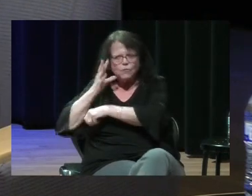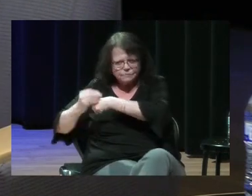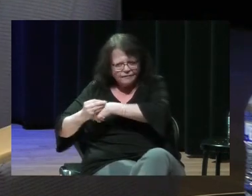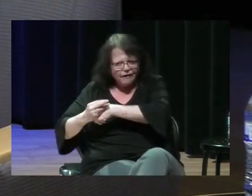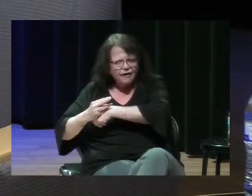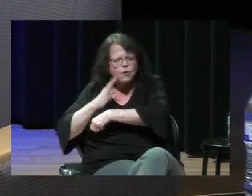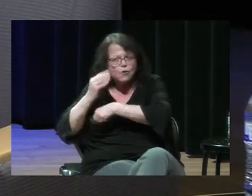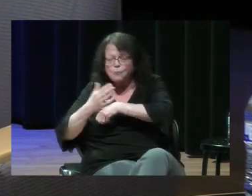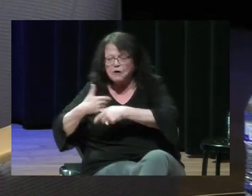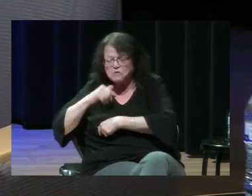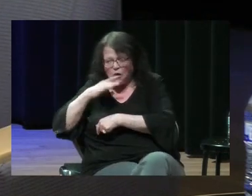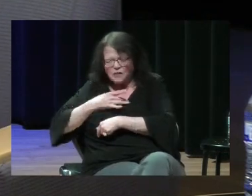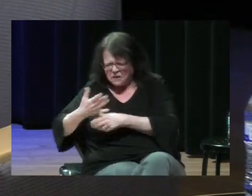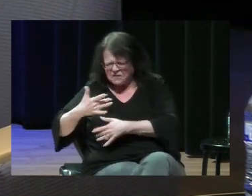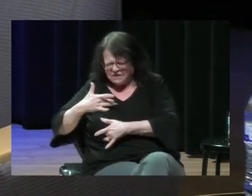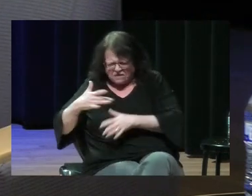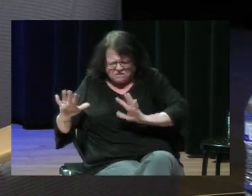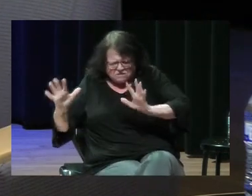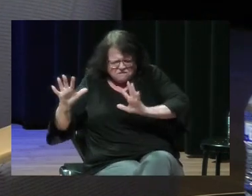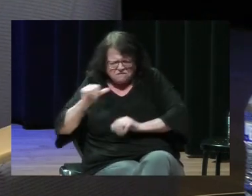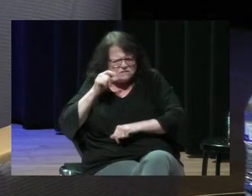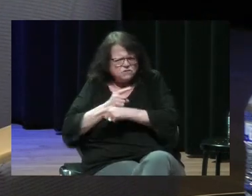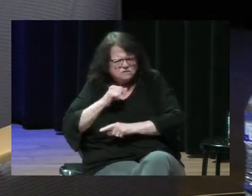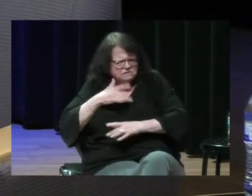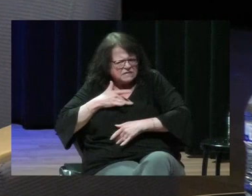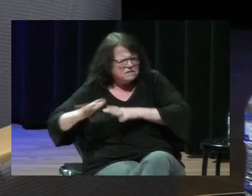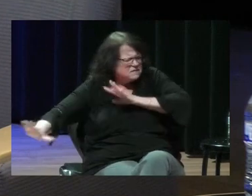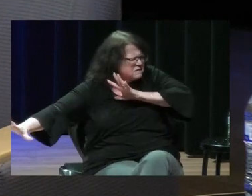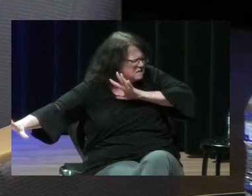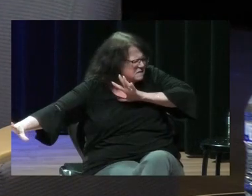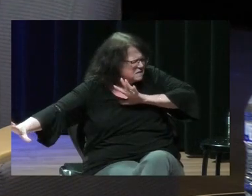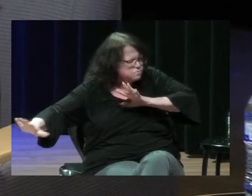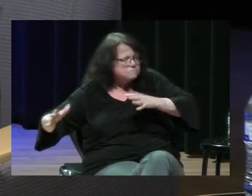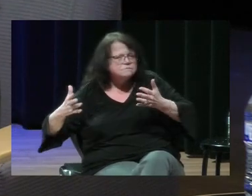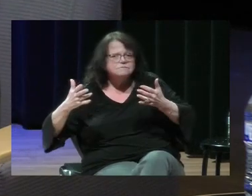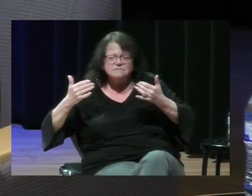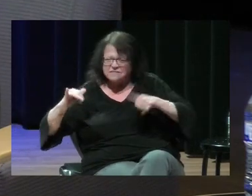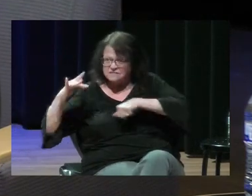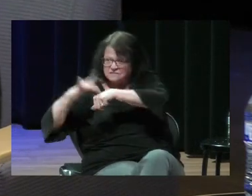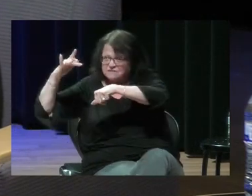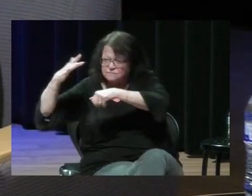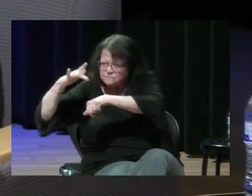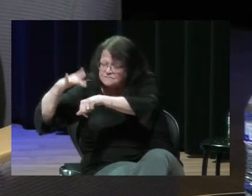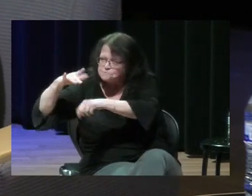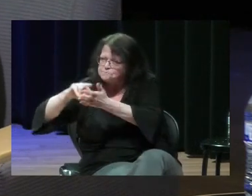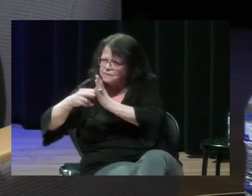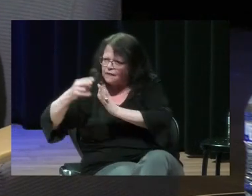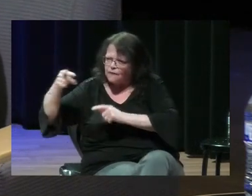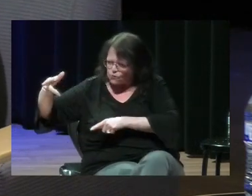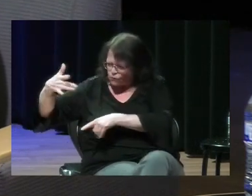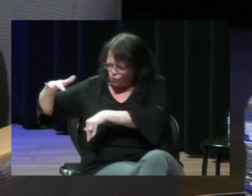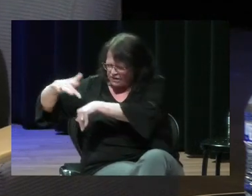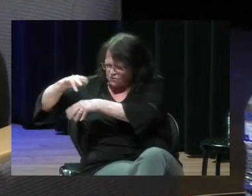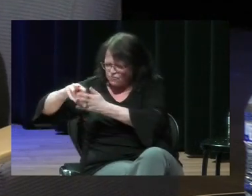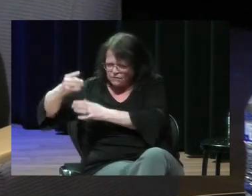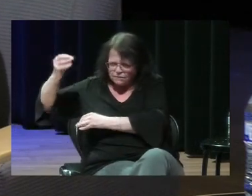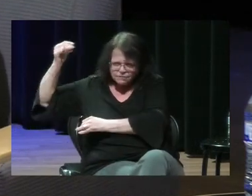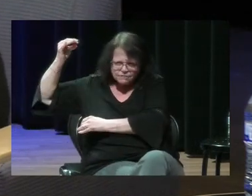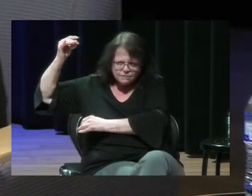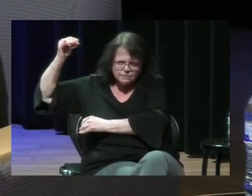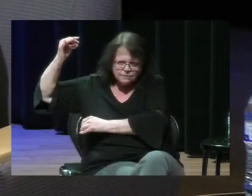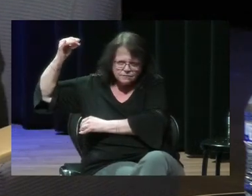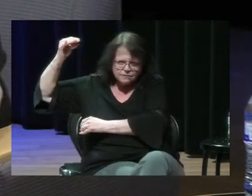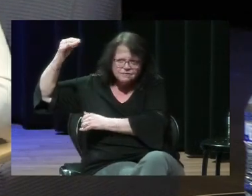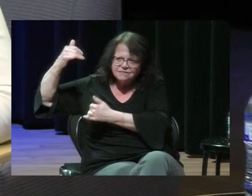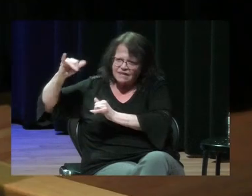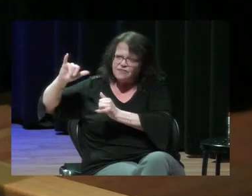feel way off base, like not my genre, still letting them in enough for me to think about them, and they help refine me and where I